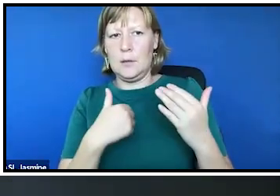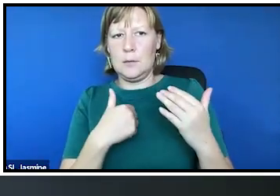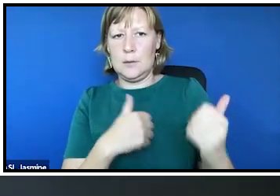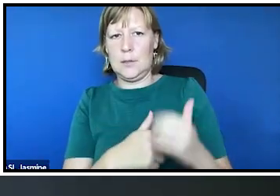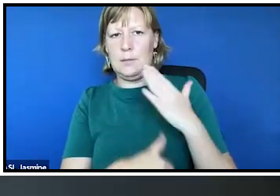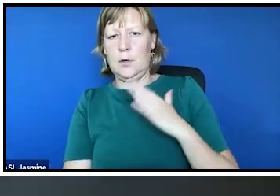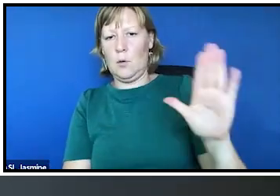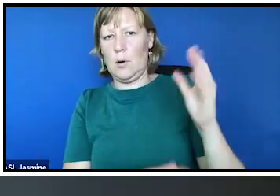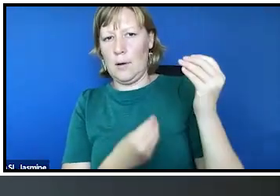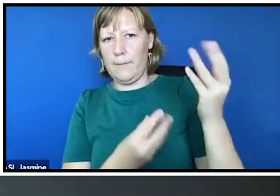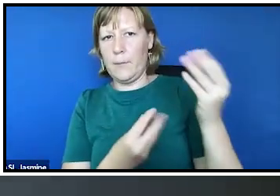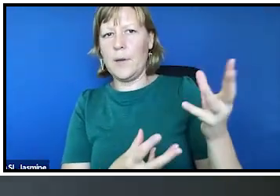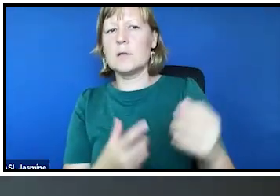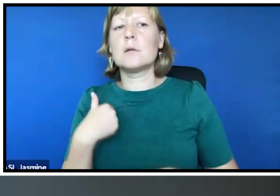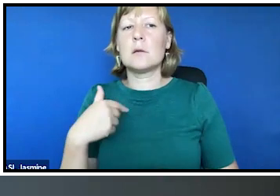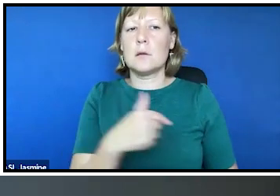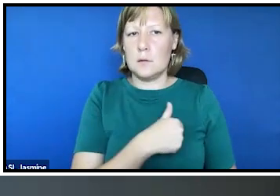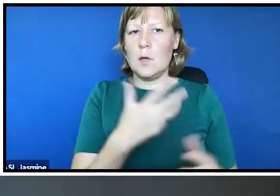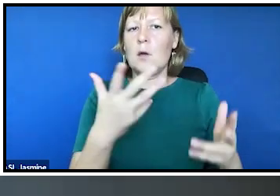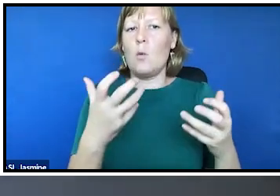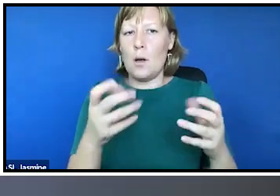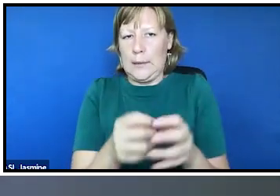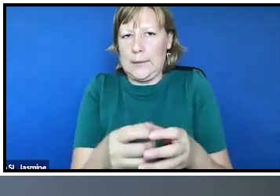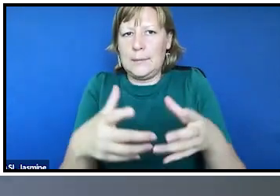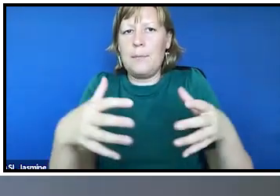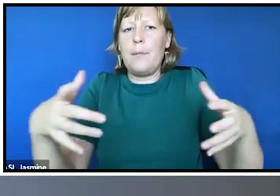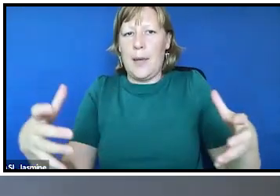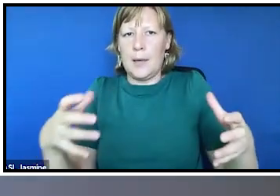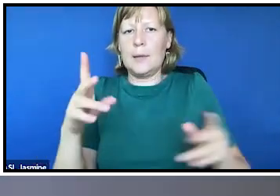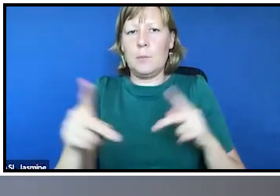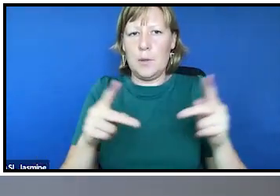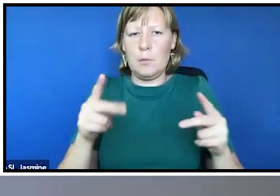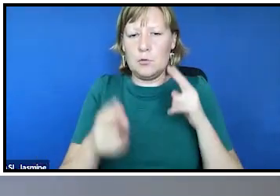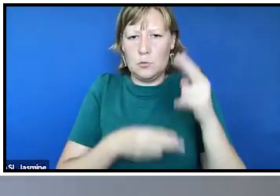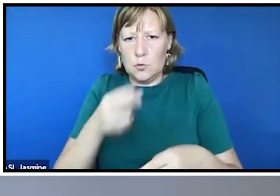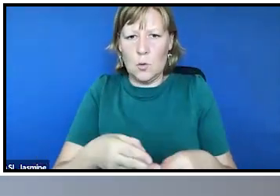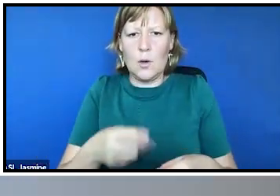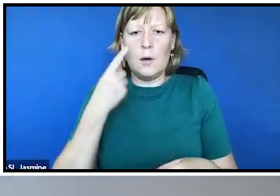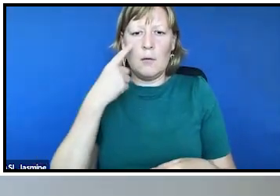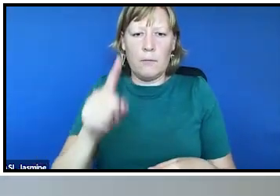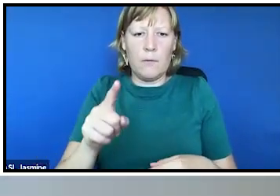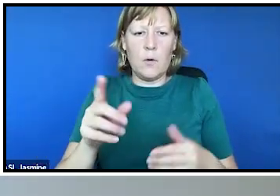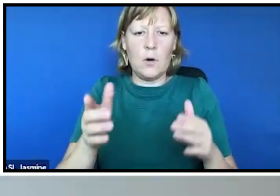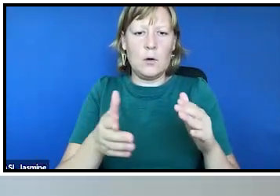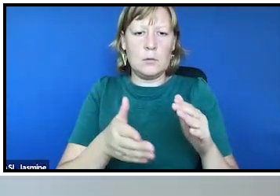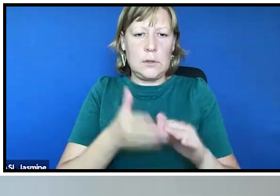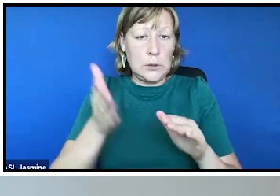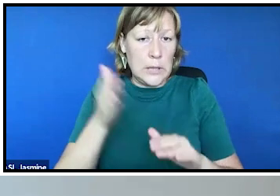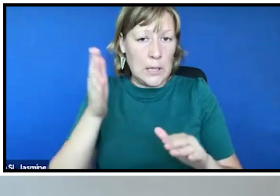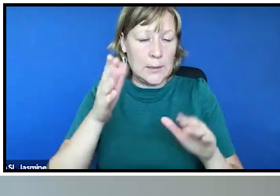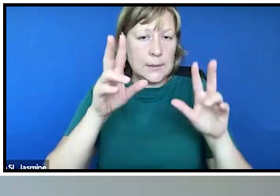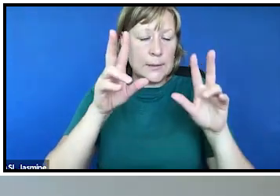are working on trying to expand the pool of people who can do those assessments and also the supports